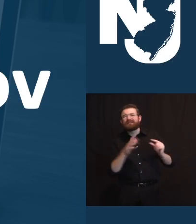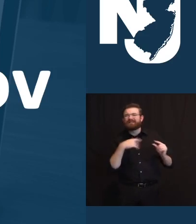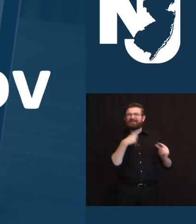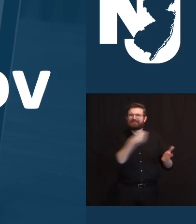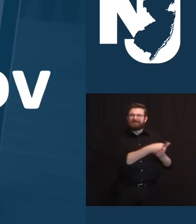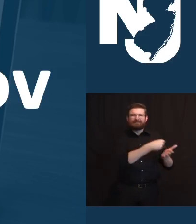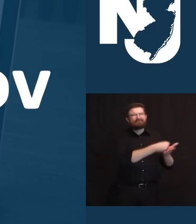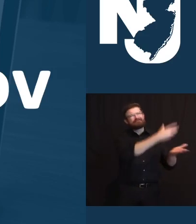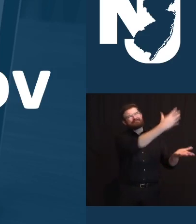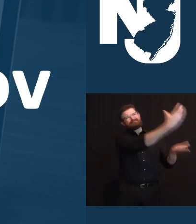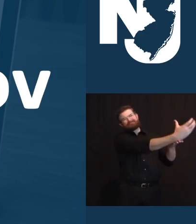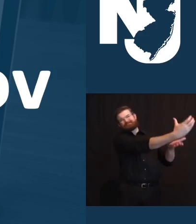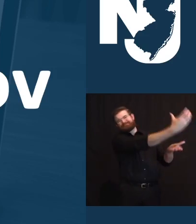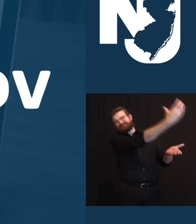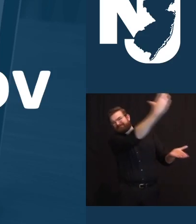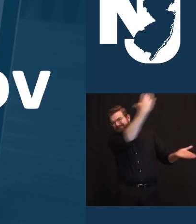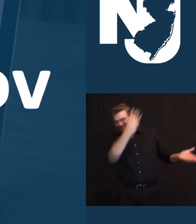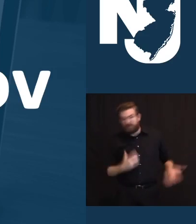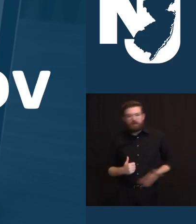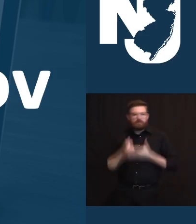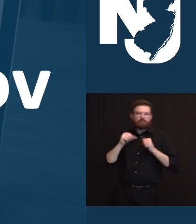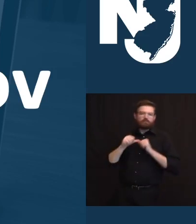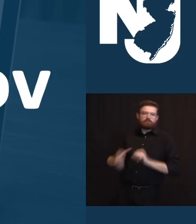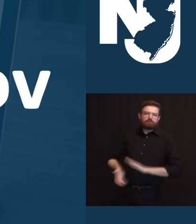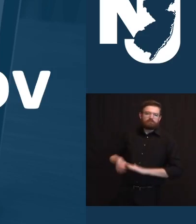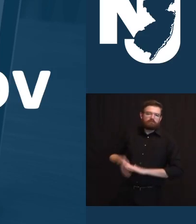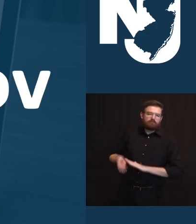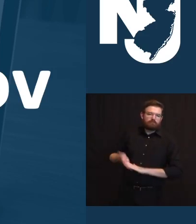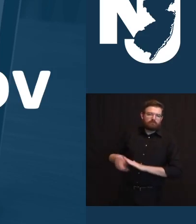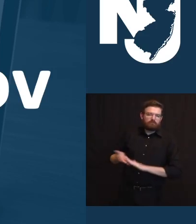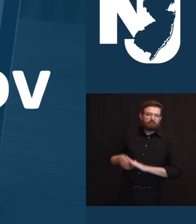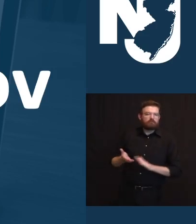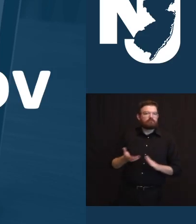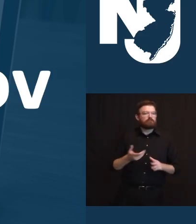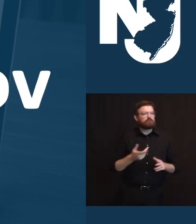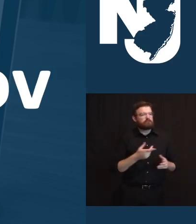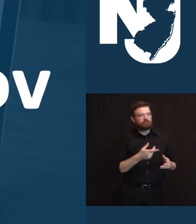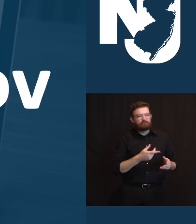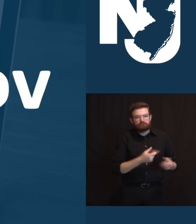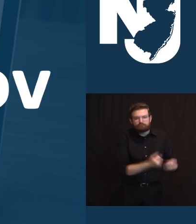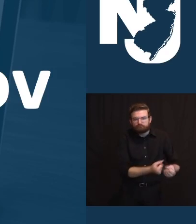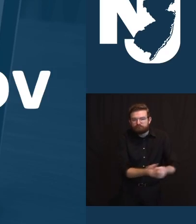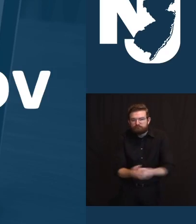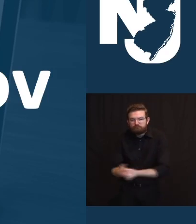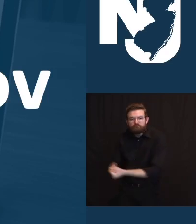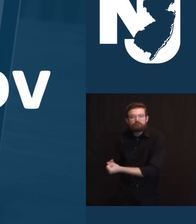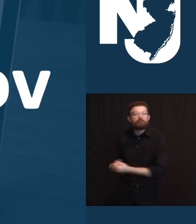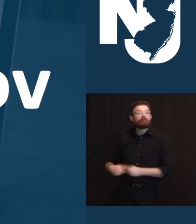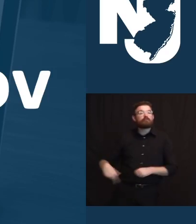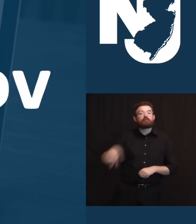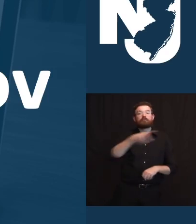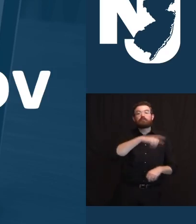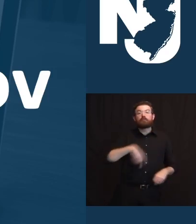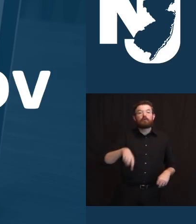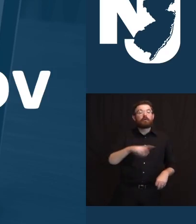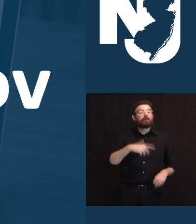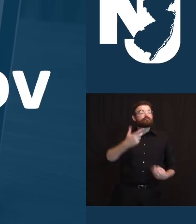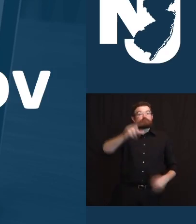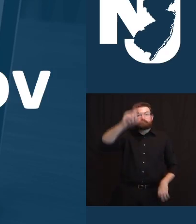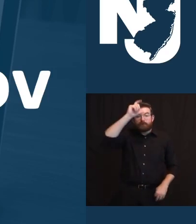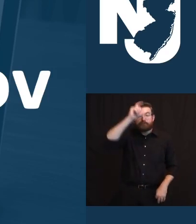keep us delivering the services, to keep the frontline workers, firefighters, police, educators, EMS, healthcare